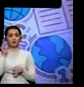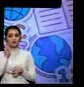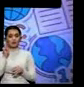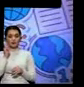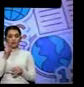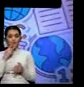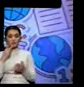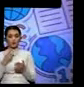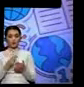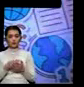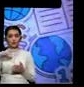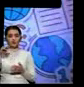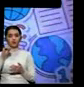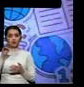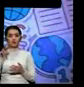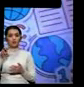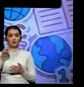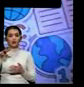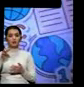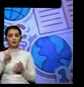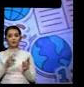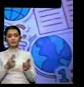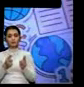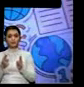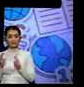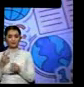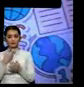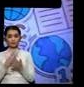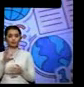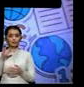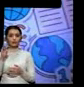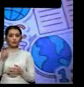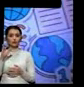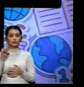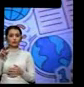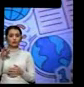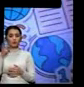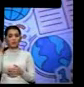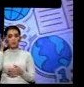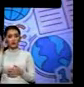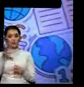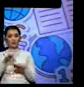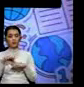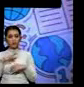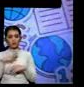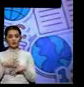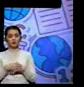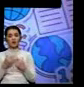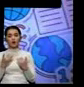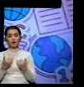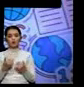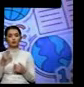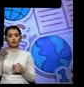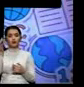darslarimiz orqali tenglamalar yechish tartibi va usullari haqida yaxshiroq bilimga ega bo'ldingiz. Bugun esa ana